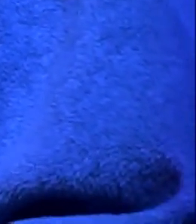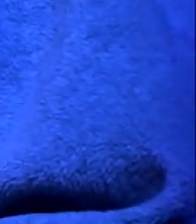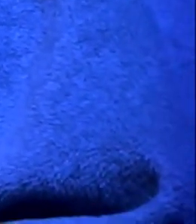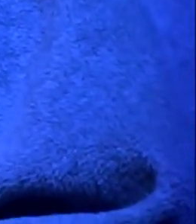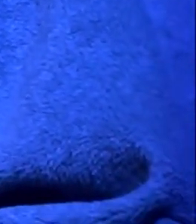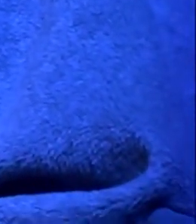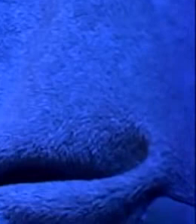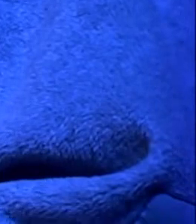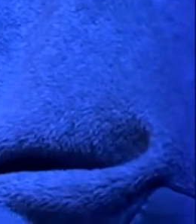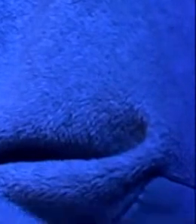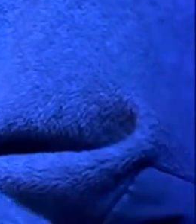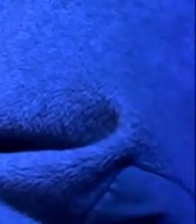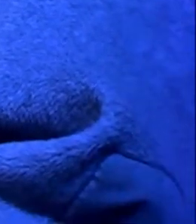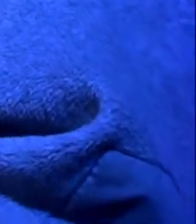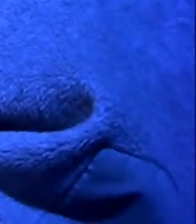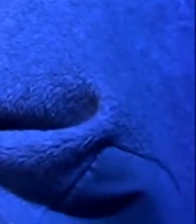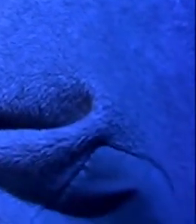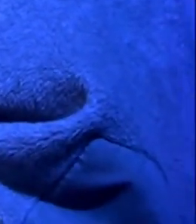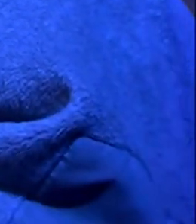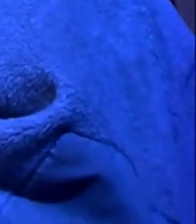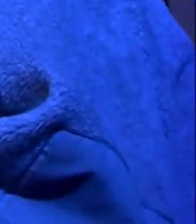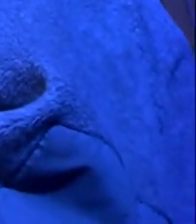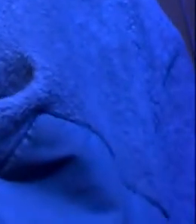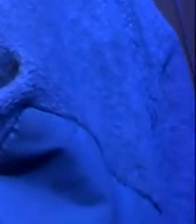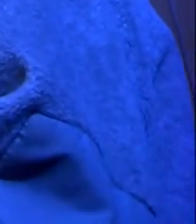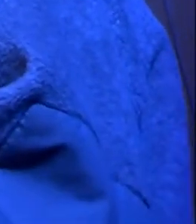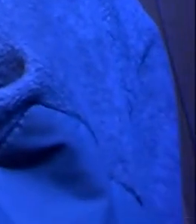You are the living word.